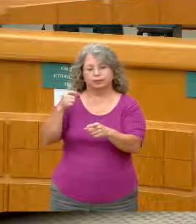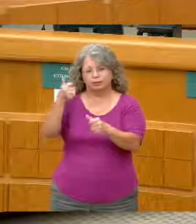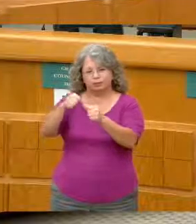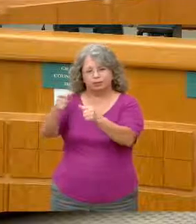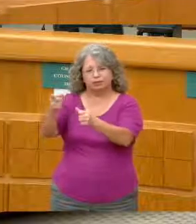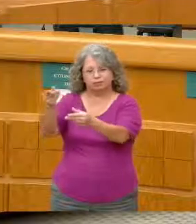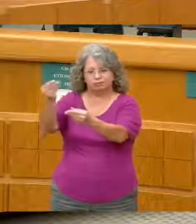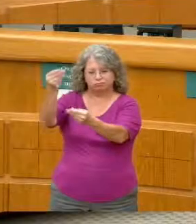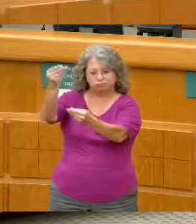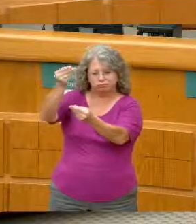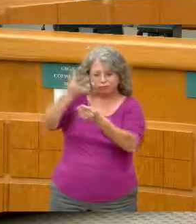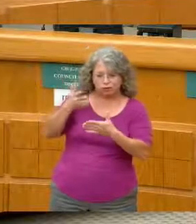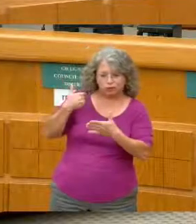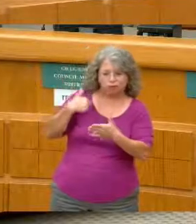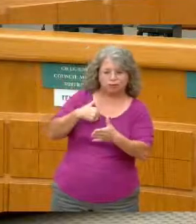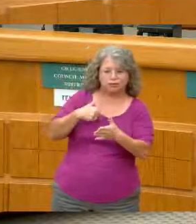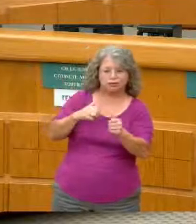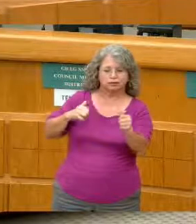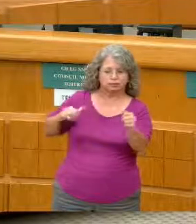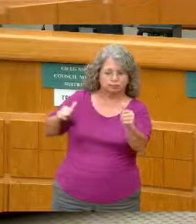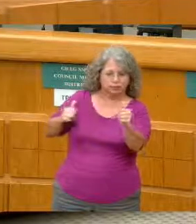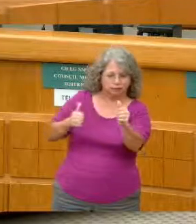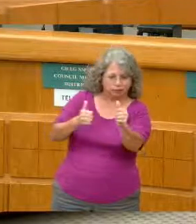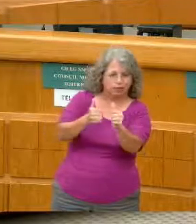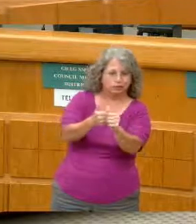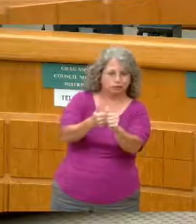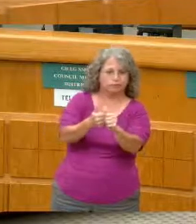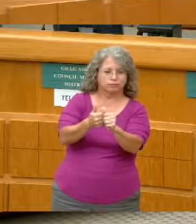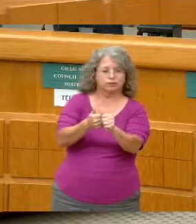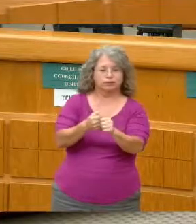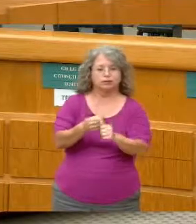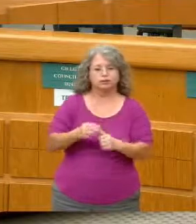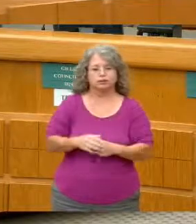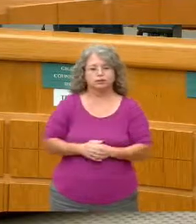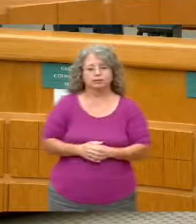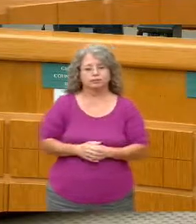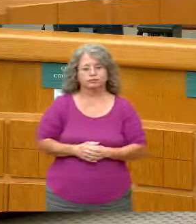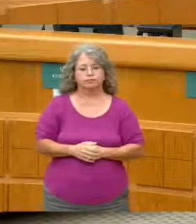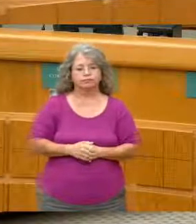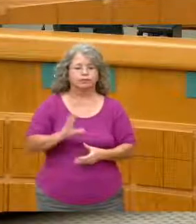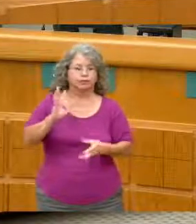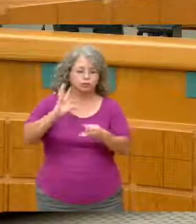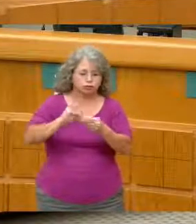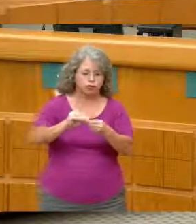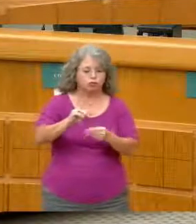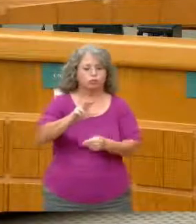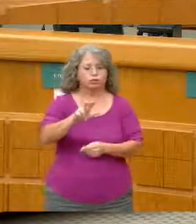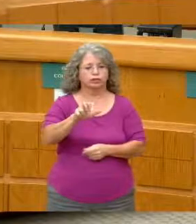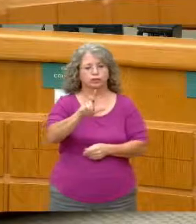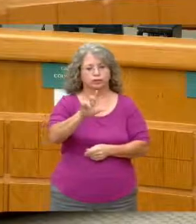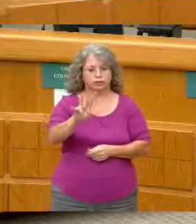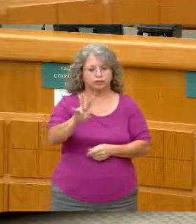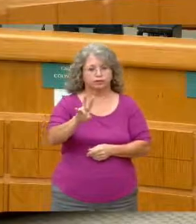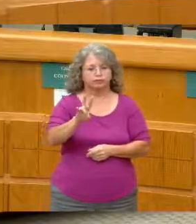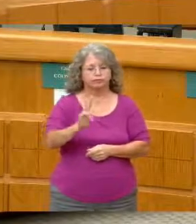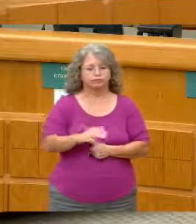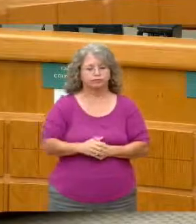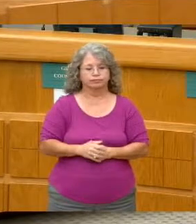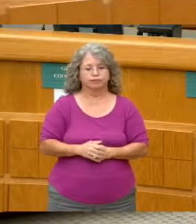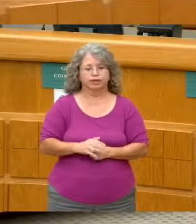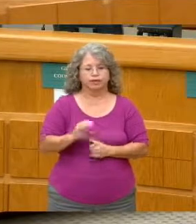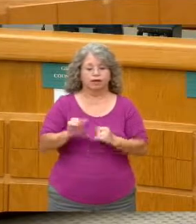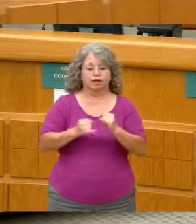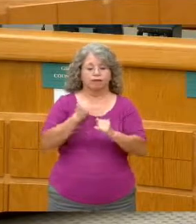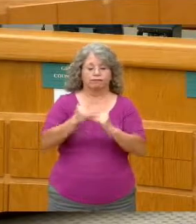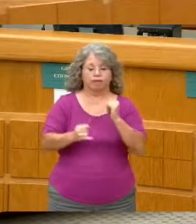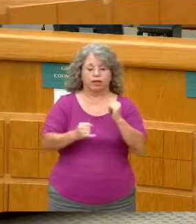prior days where the data is just now getting to us. But a total of 327 to date on the deaths. Okay, and then our